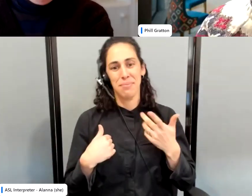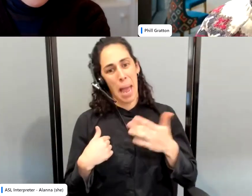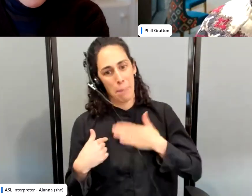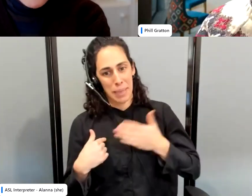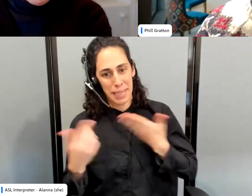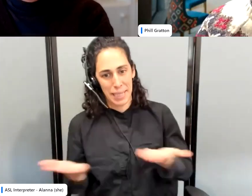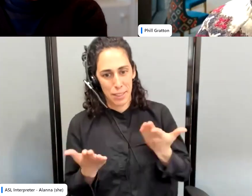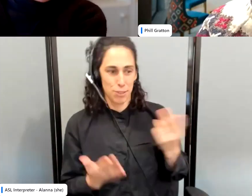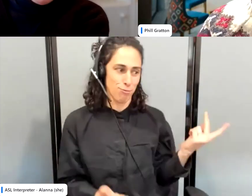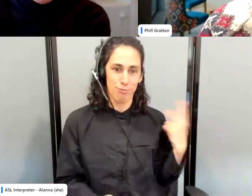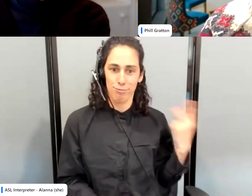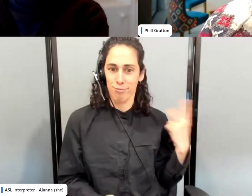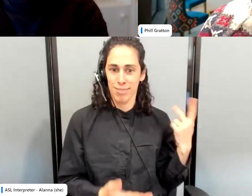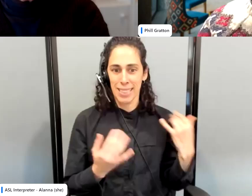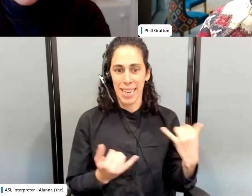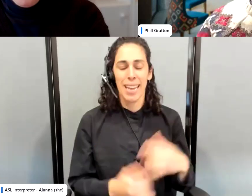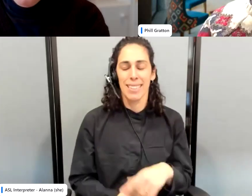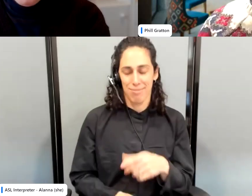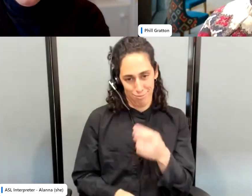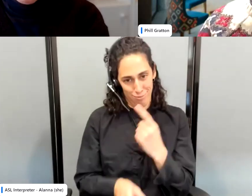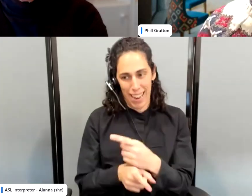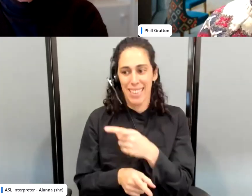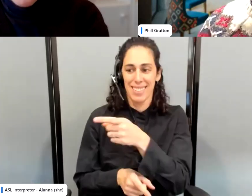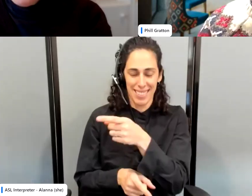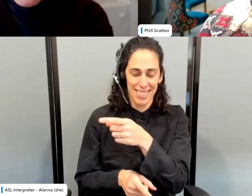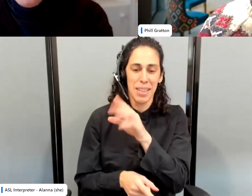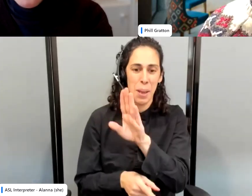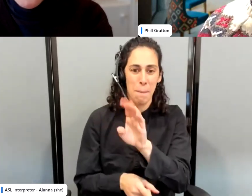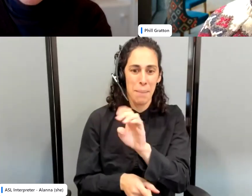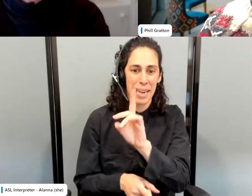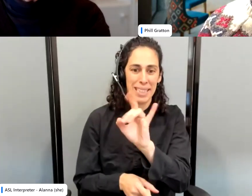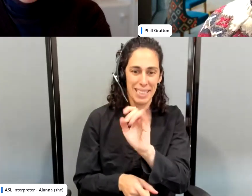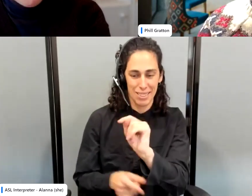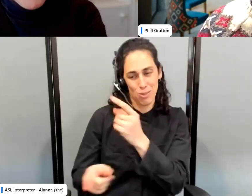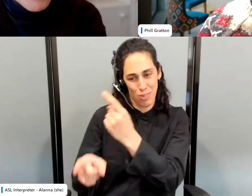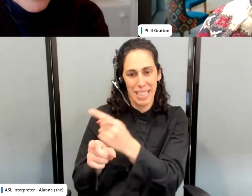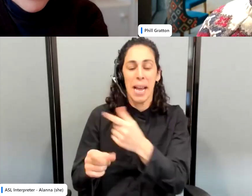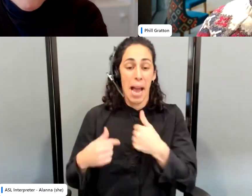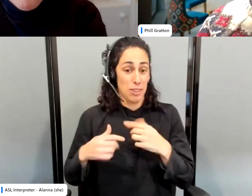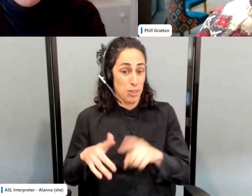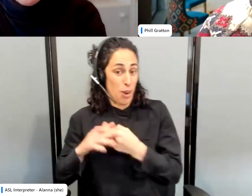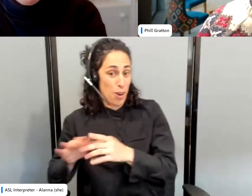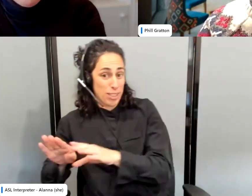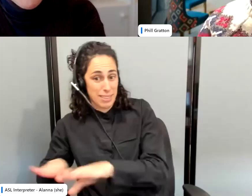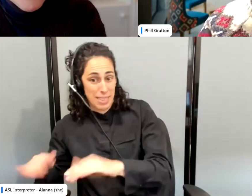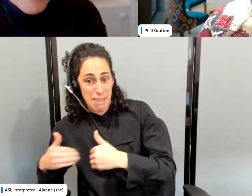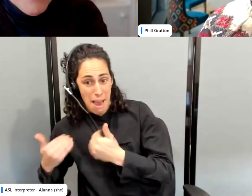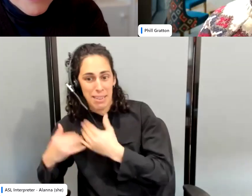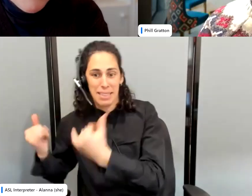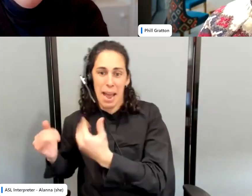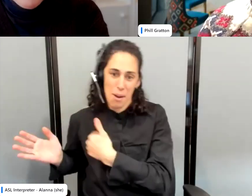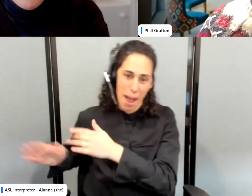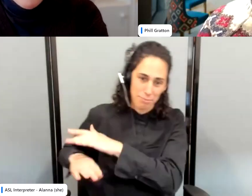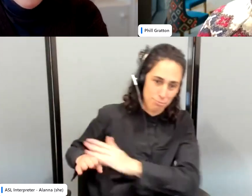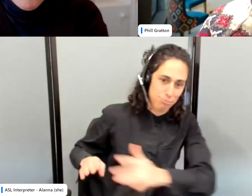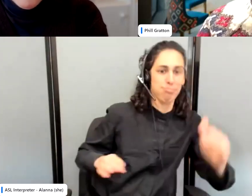as I've aged, I guess I've moved in the other direction as well. But, you know, we're never too young to learn, and we're never too old to learn. So it really is a pleasure to